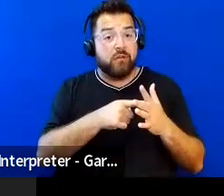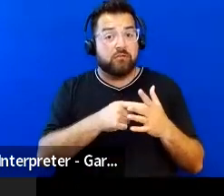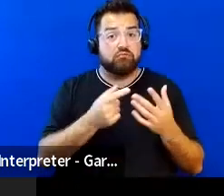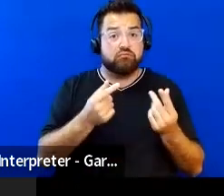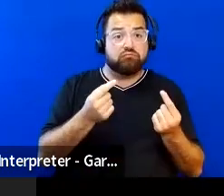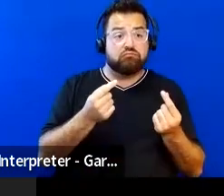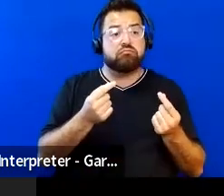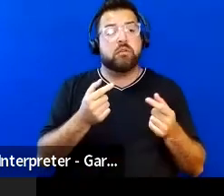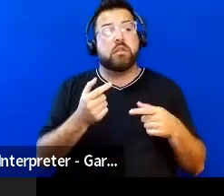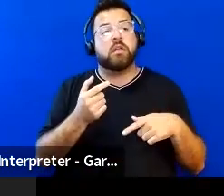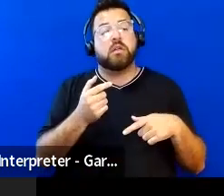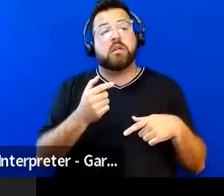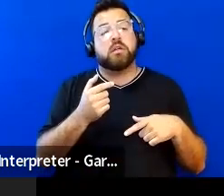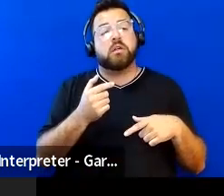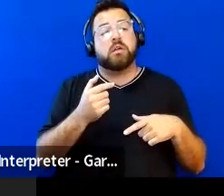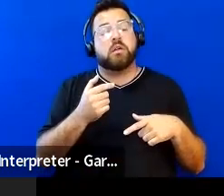the